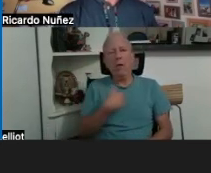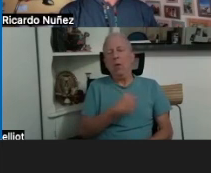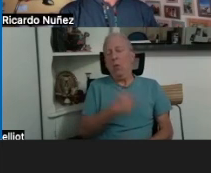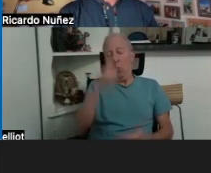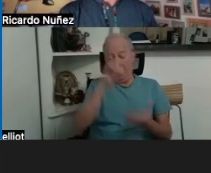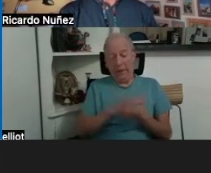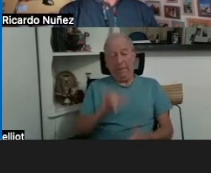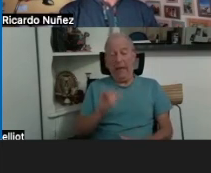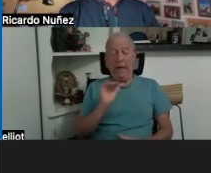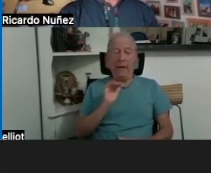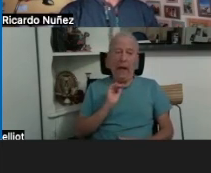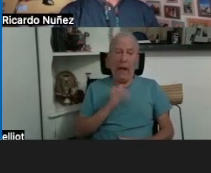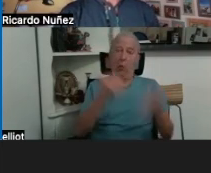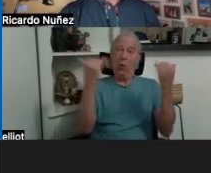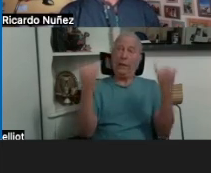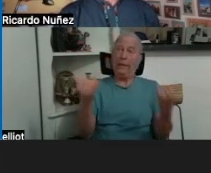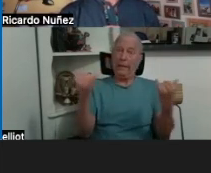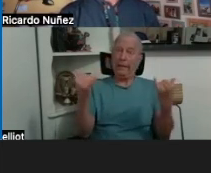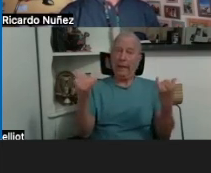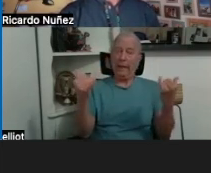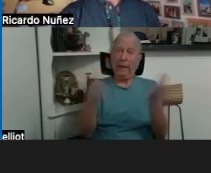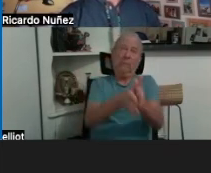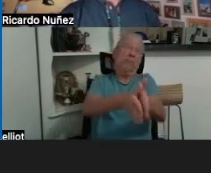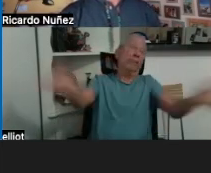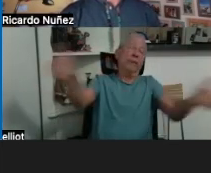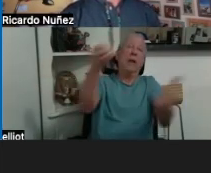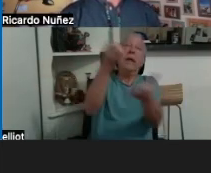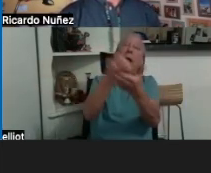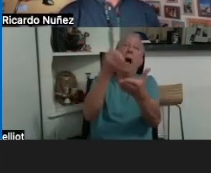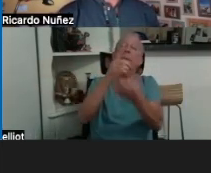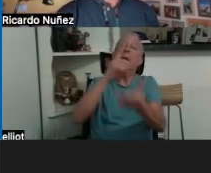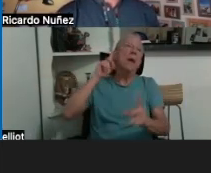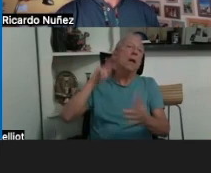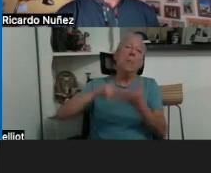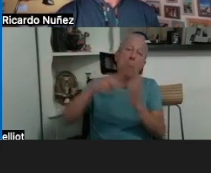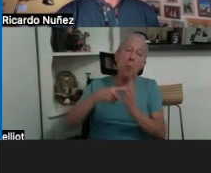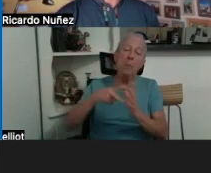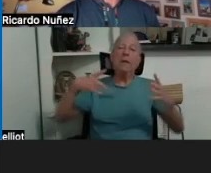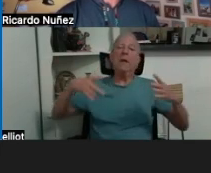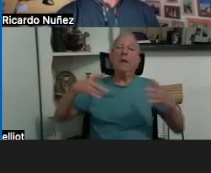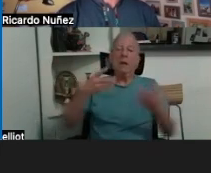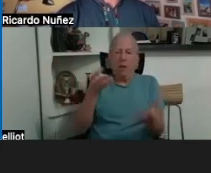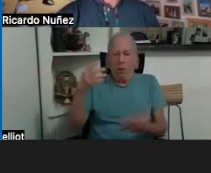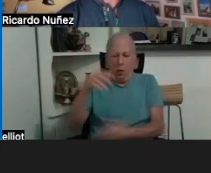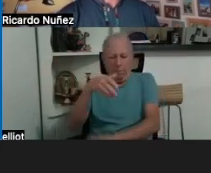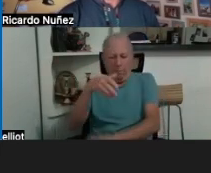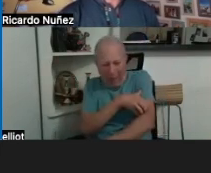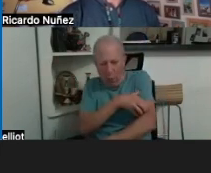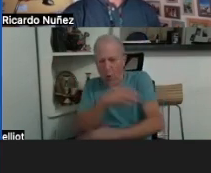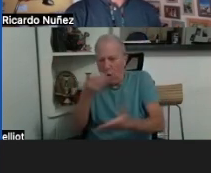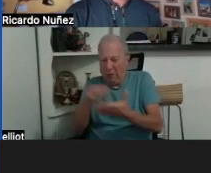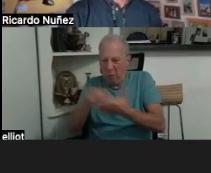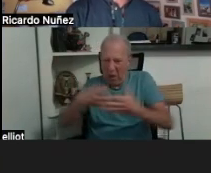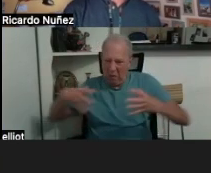of our existing dominant economy is the concentration and enclosure of wealth and power, regardless of